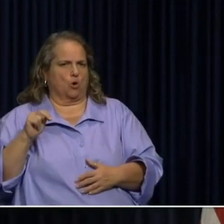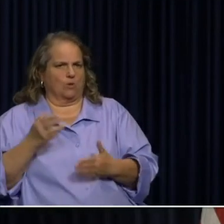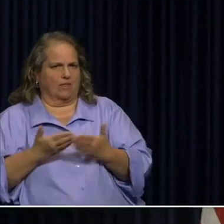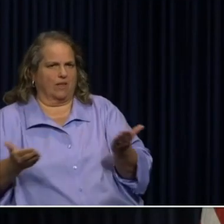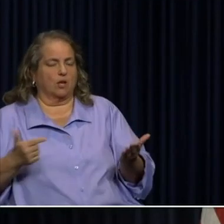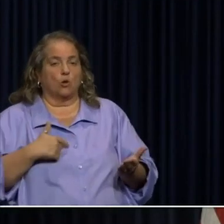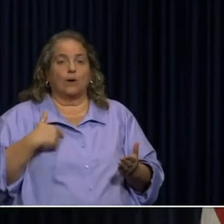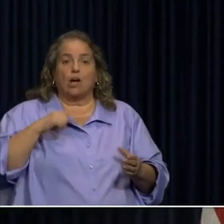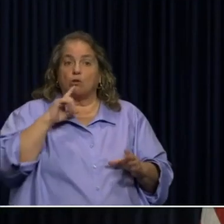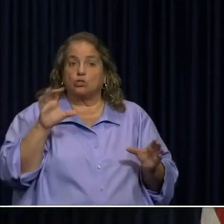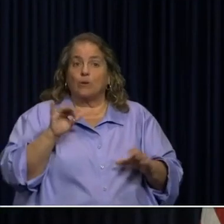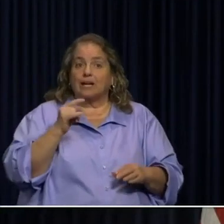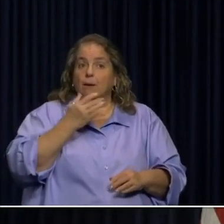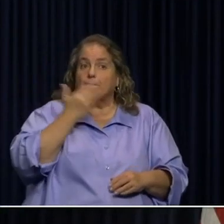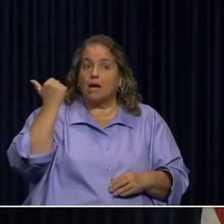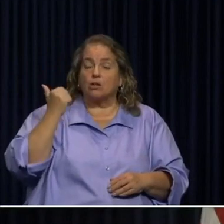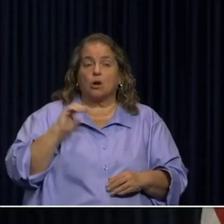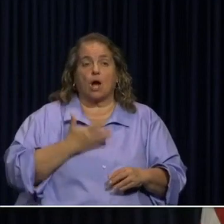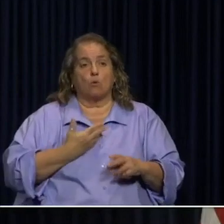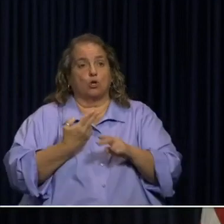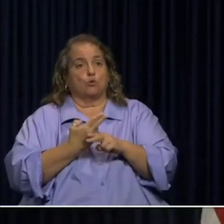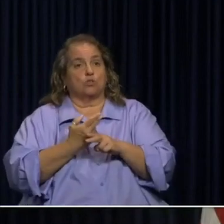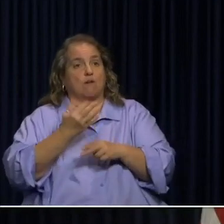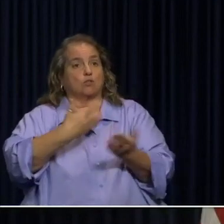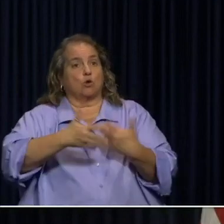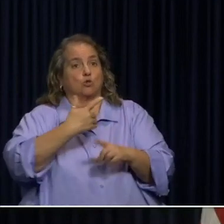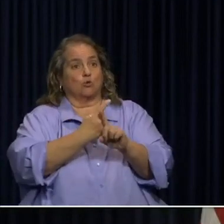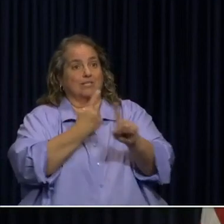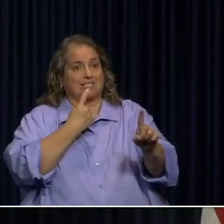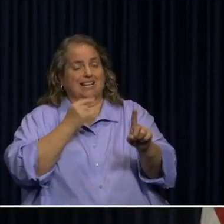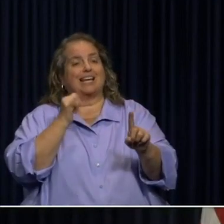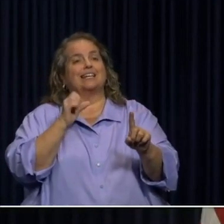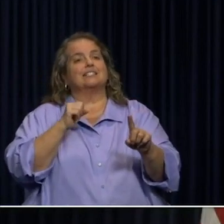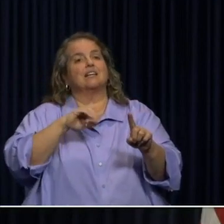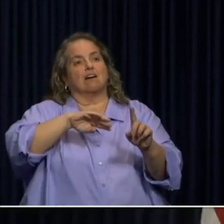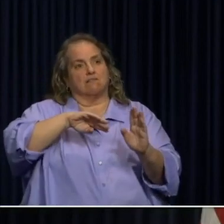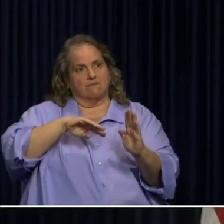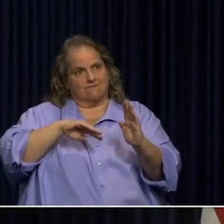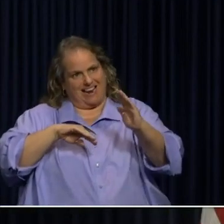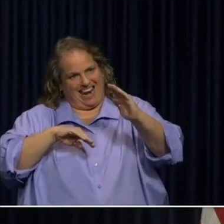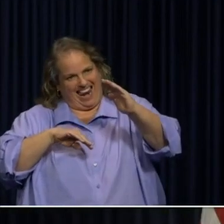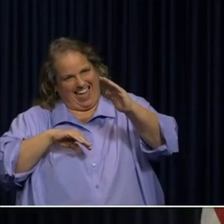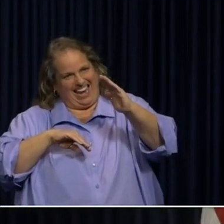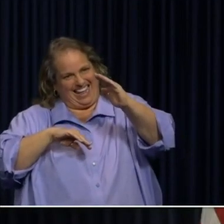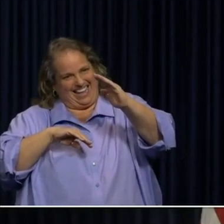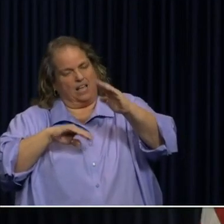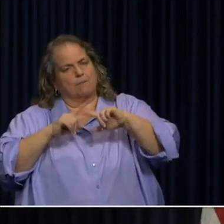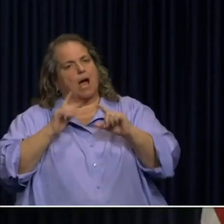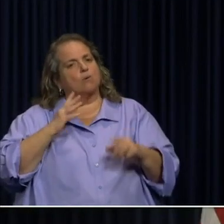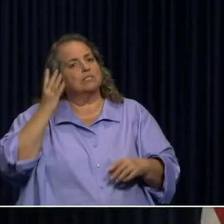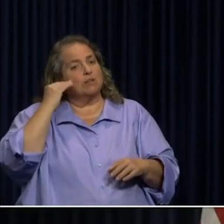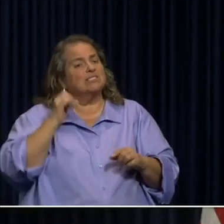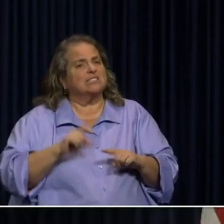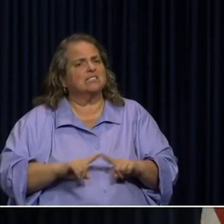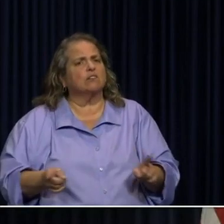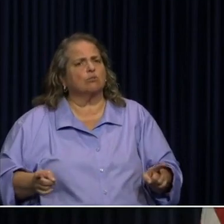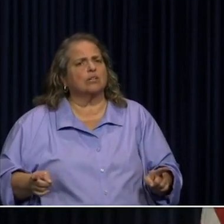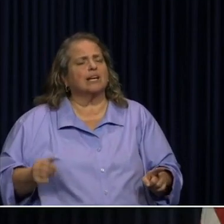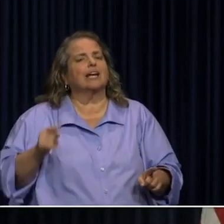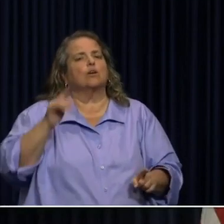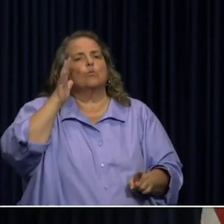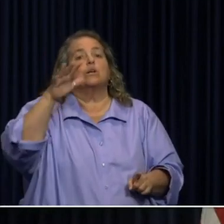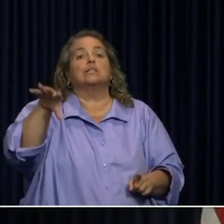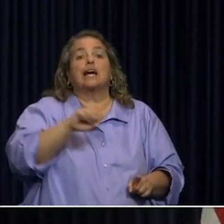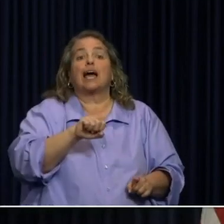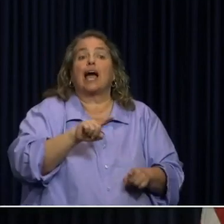better. Our use of social distancing is flattening the curve, but it means our experience is going to be different. It is going to take as long as it's going to